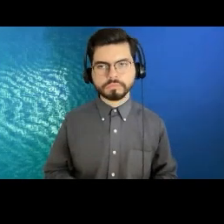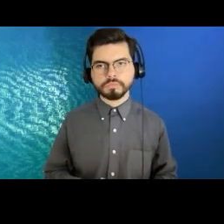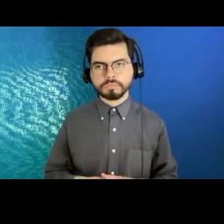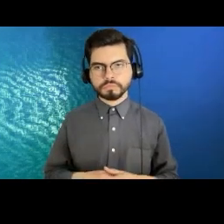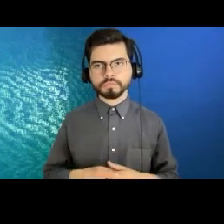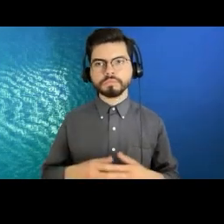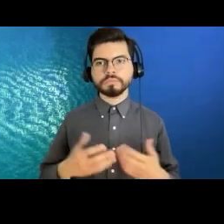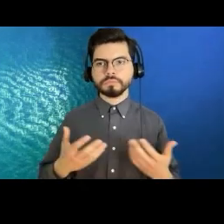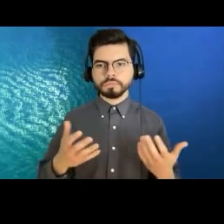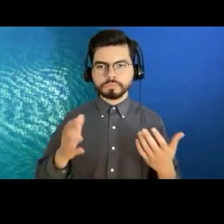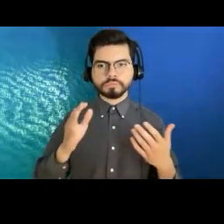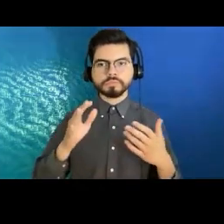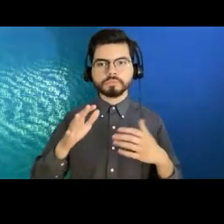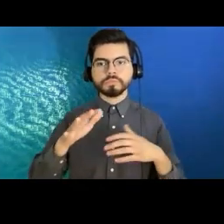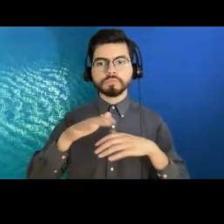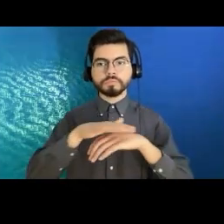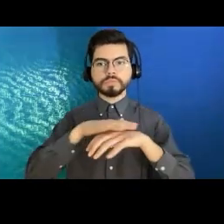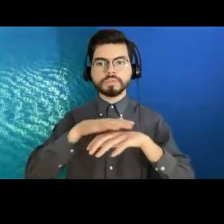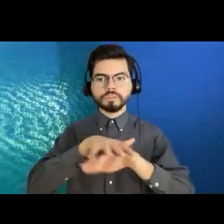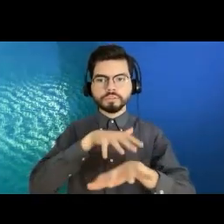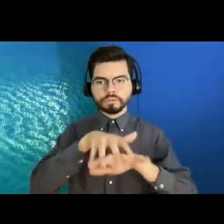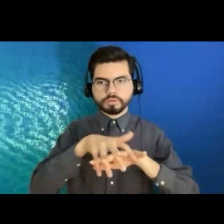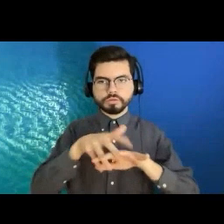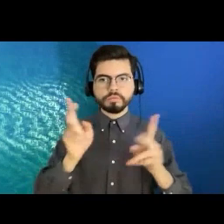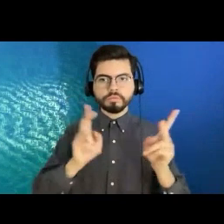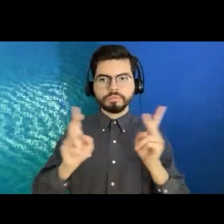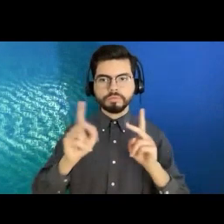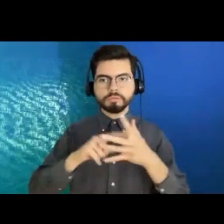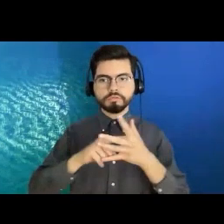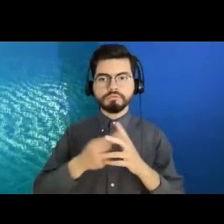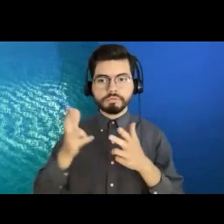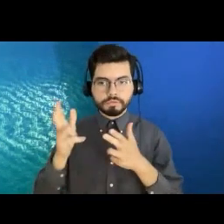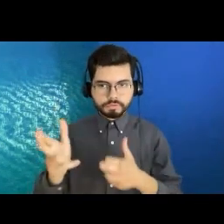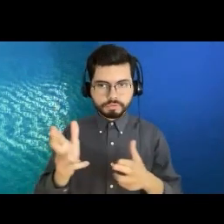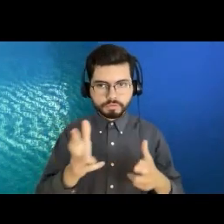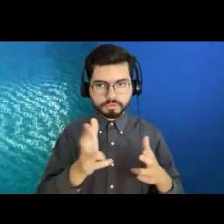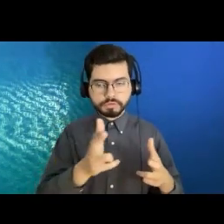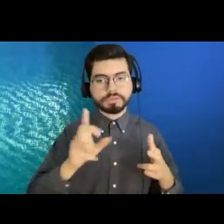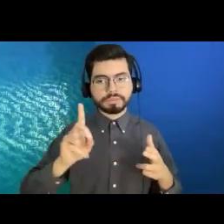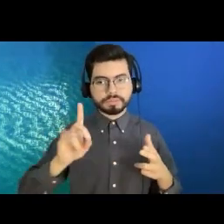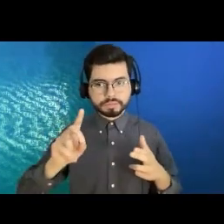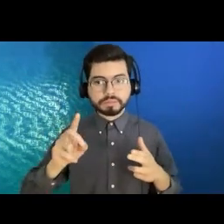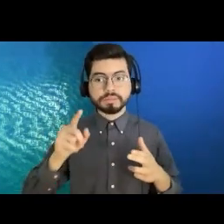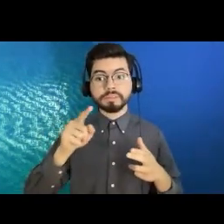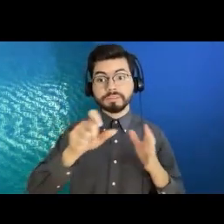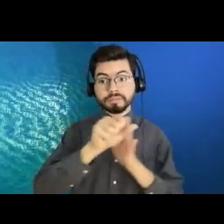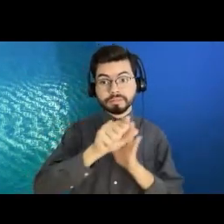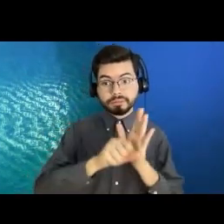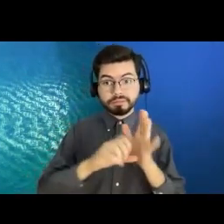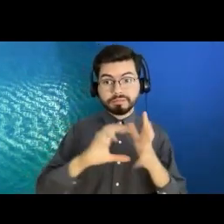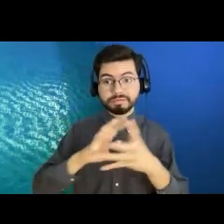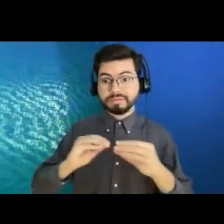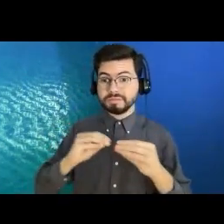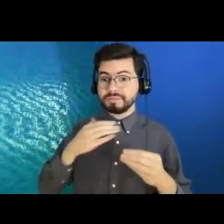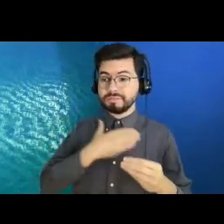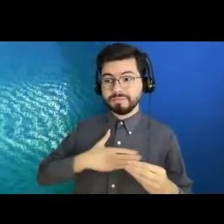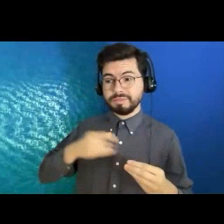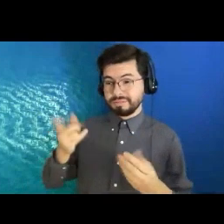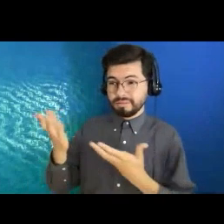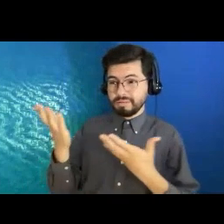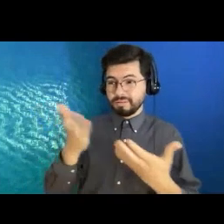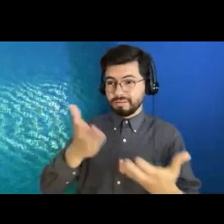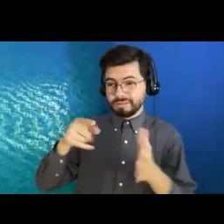Indigenous people and the state initiated a hunt. The public reached out to the partners and said, please stop shipping so many animals to slaughter.